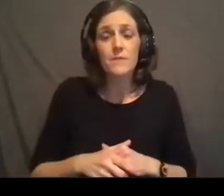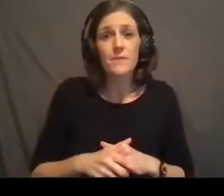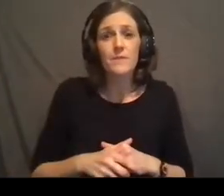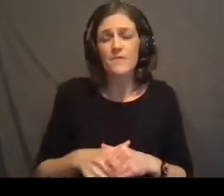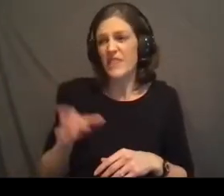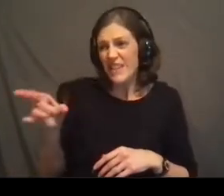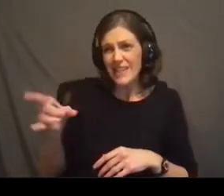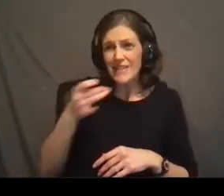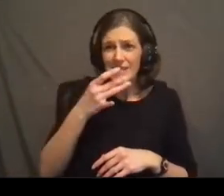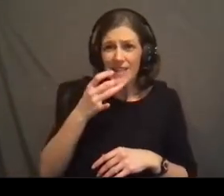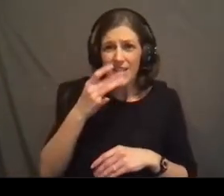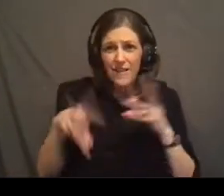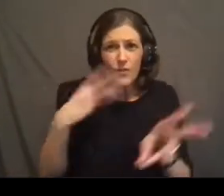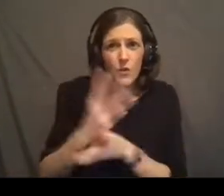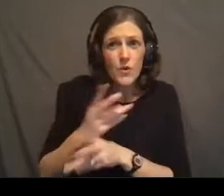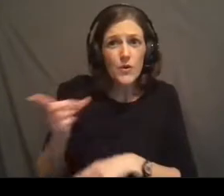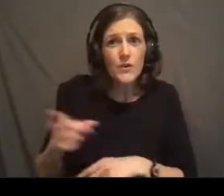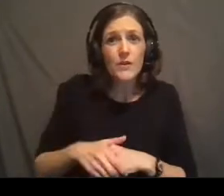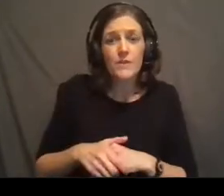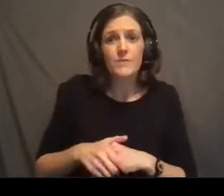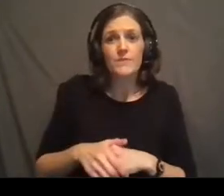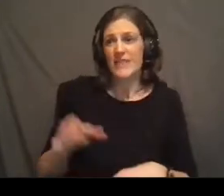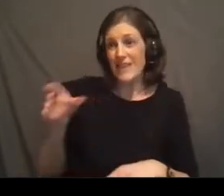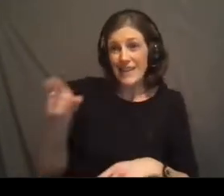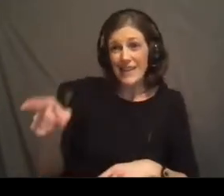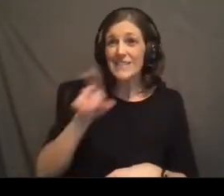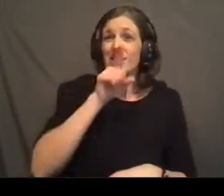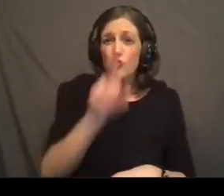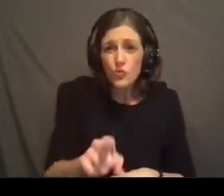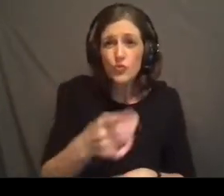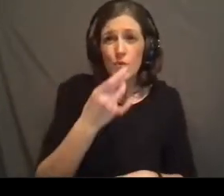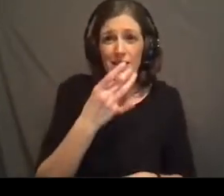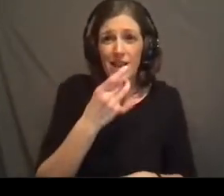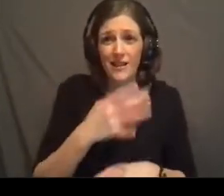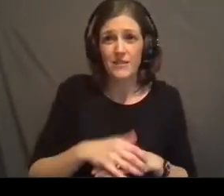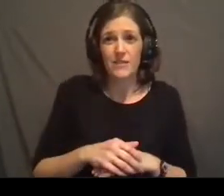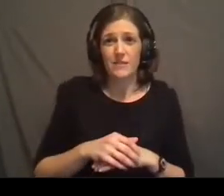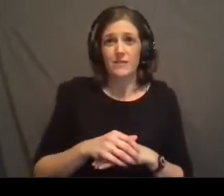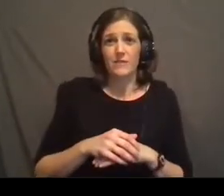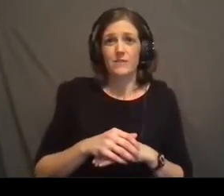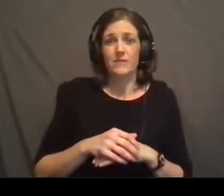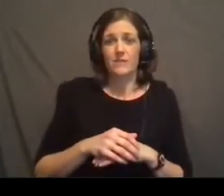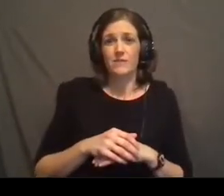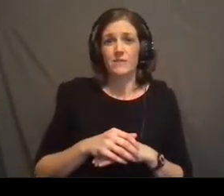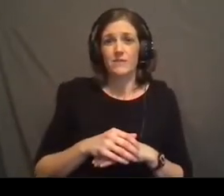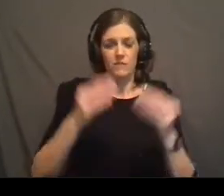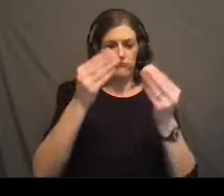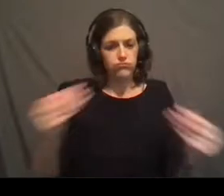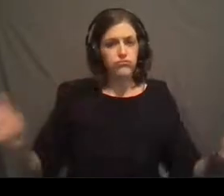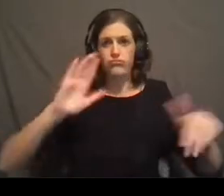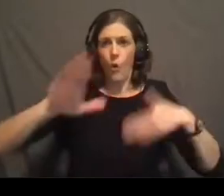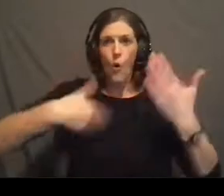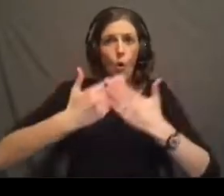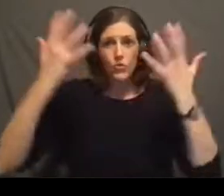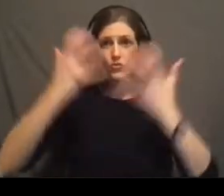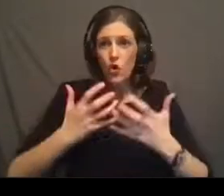He is the light of the world. He is the true light that dispels all darkness.